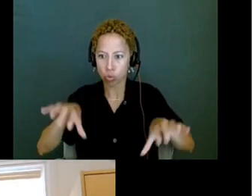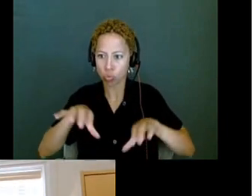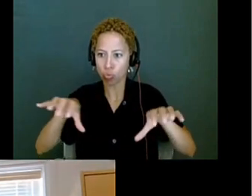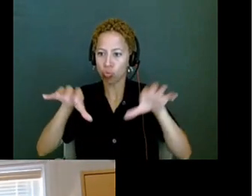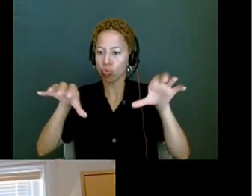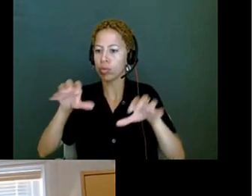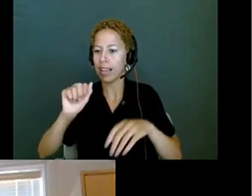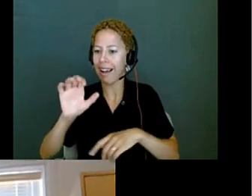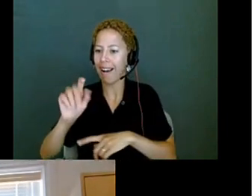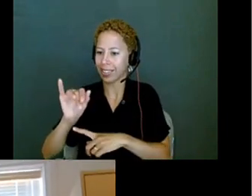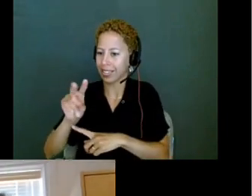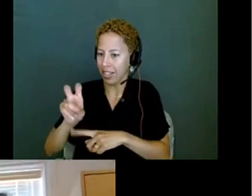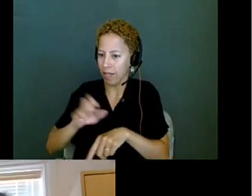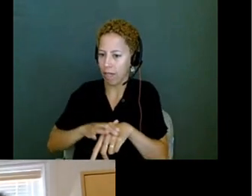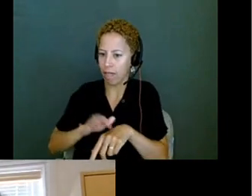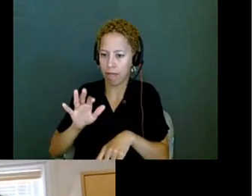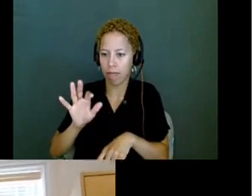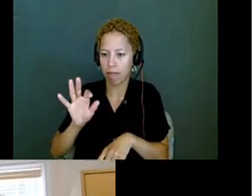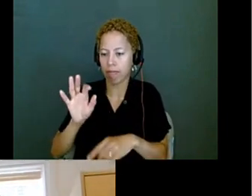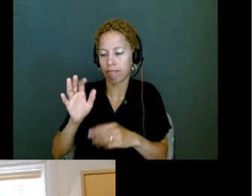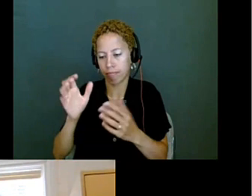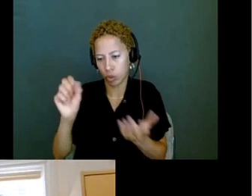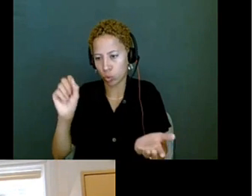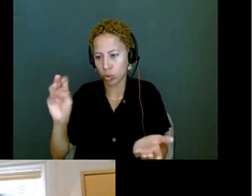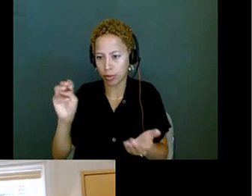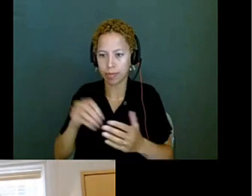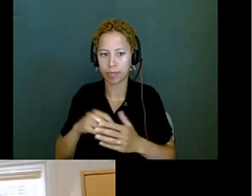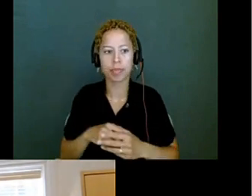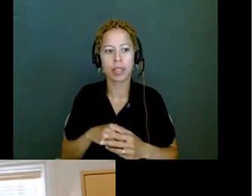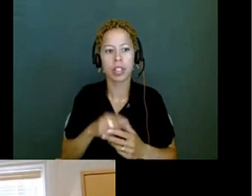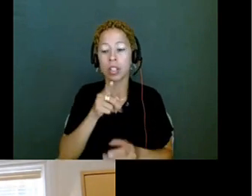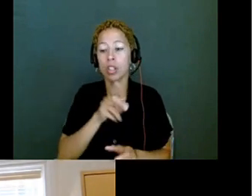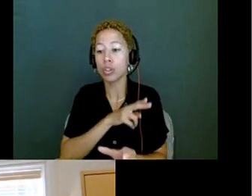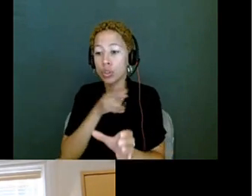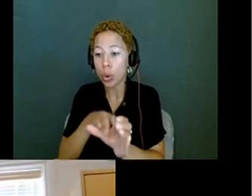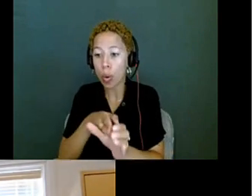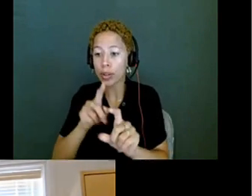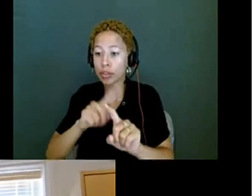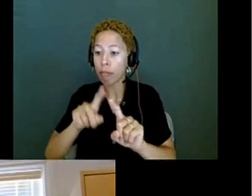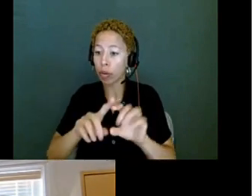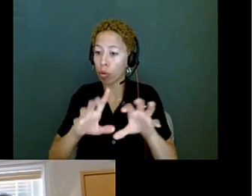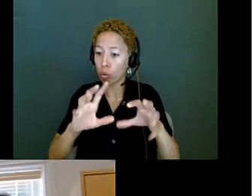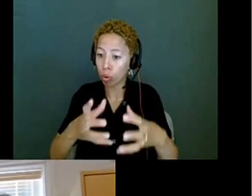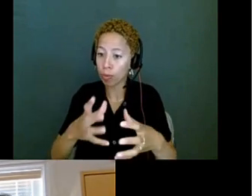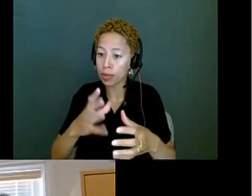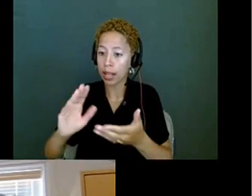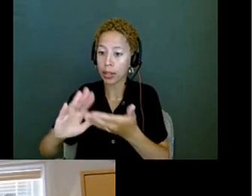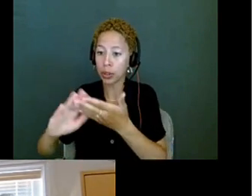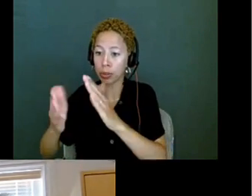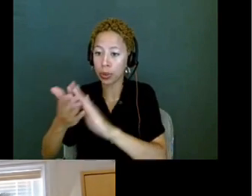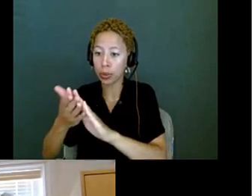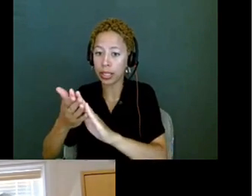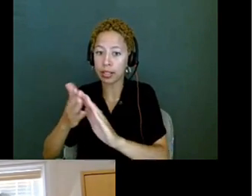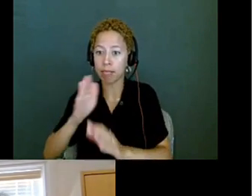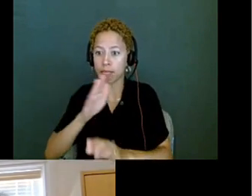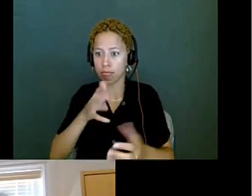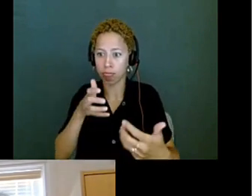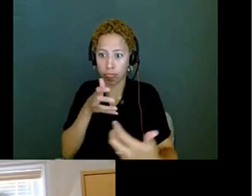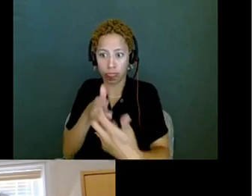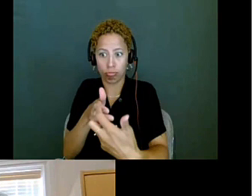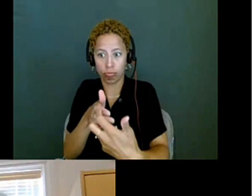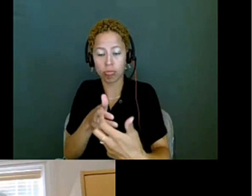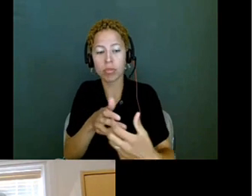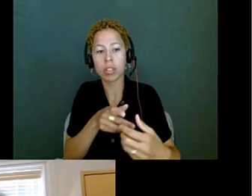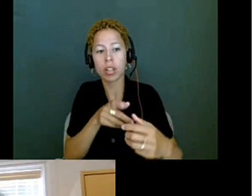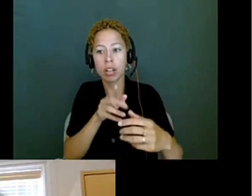these. Search for and join suitable Facebook groups and communities that will allow you to post your information and